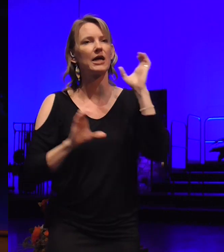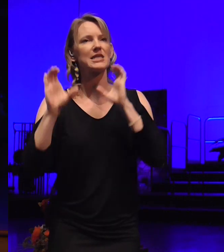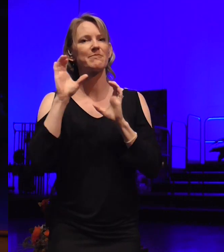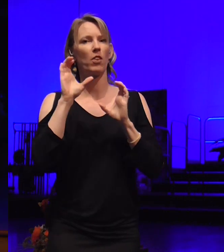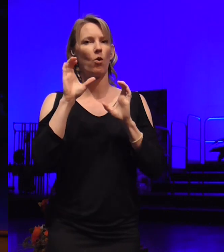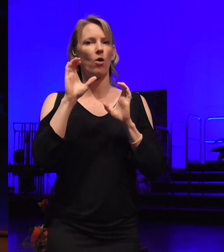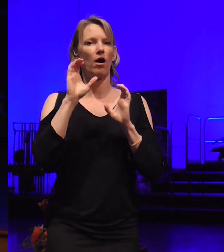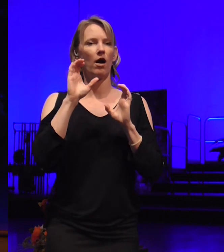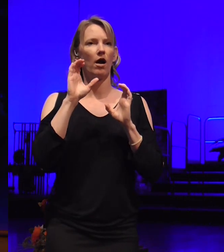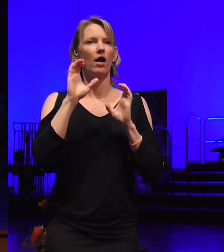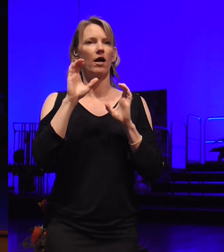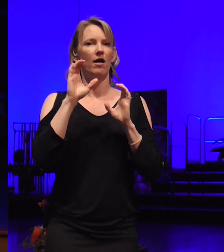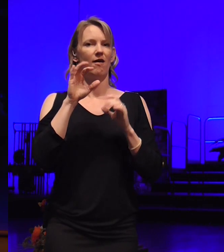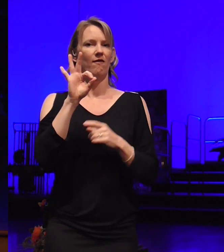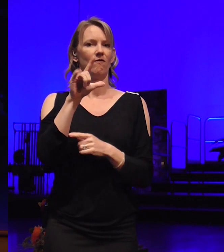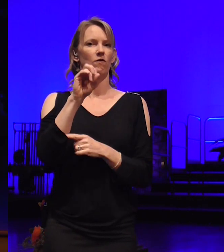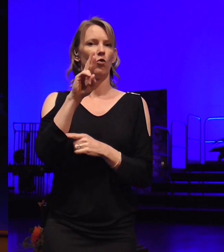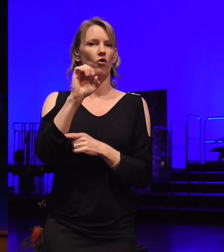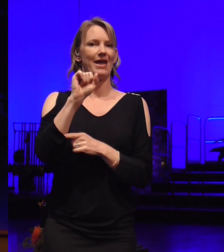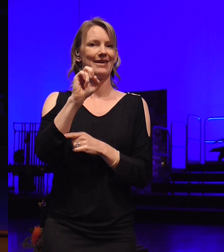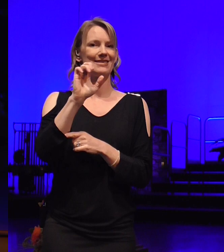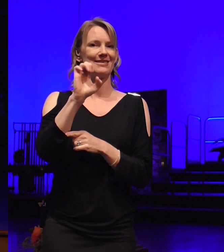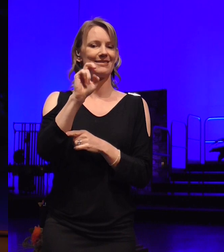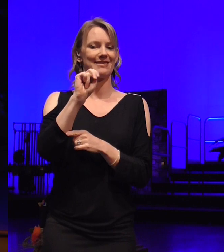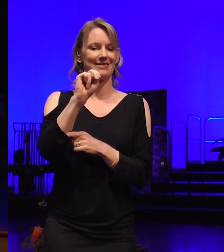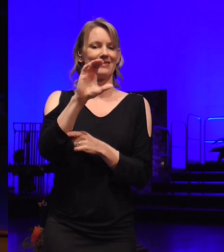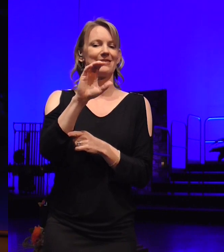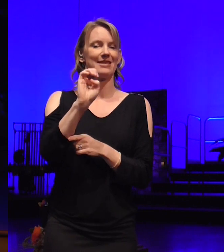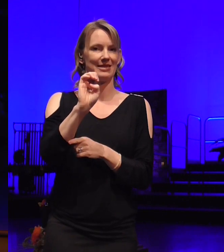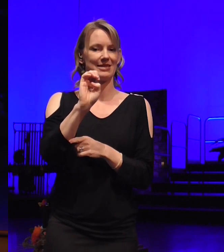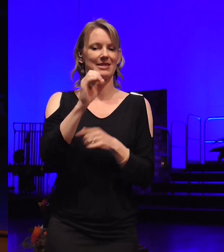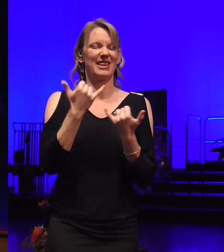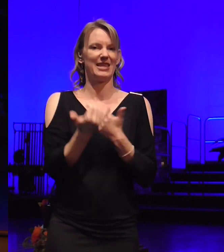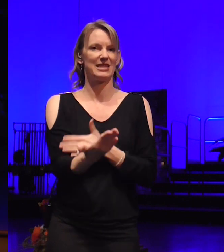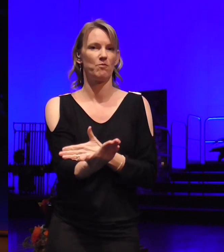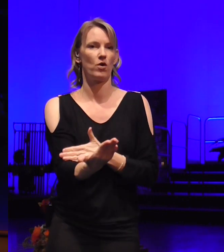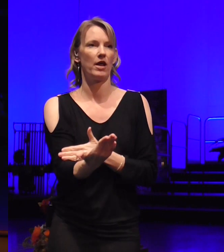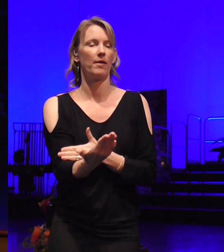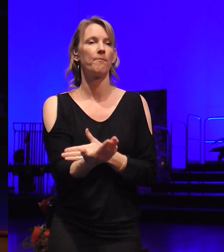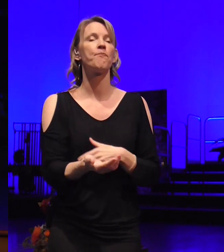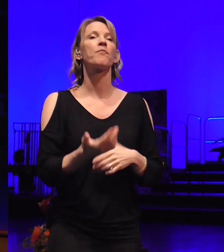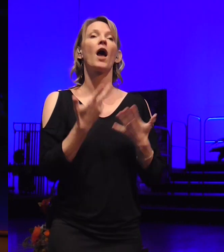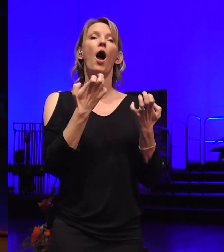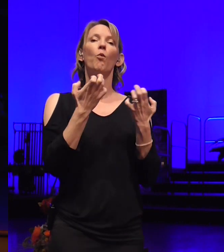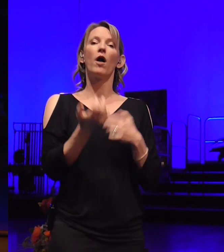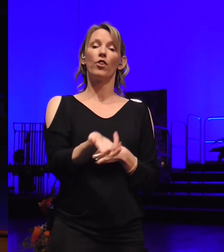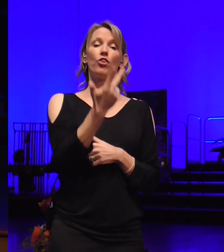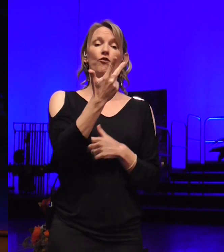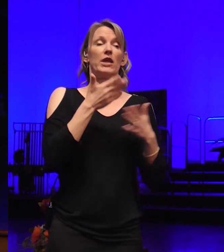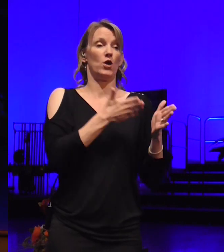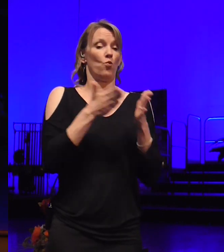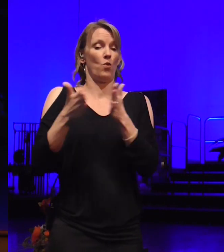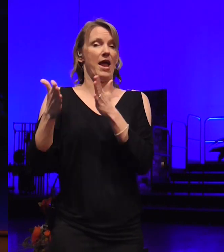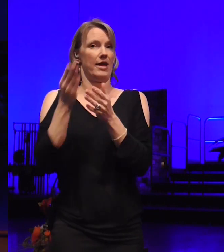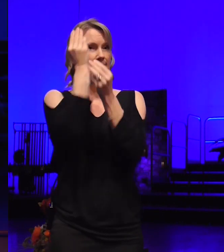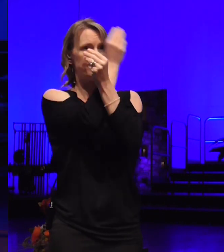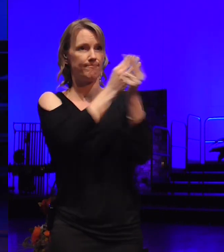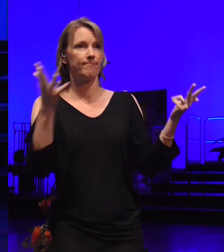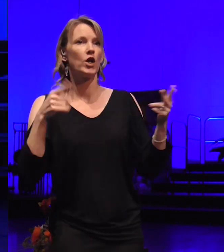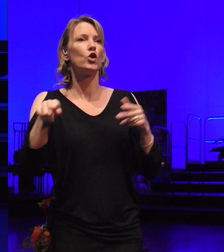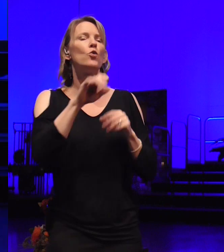morning, keeping it close to your heart. I'd like to share 3 ways that you can